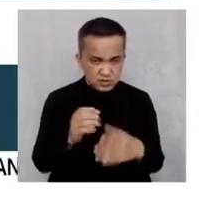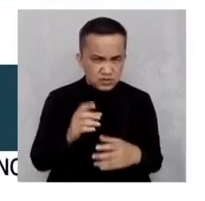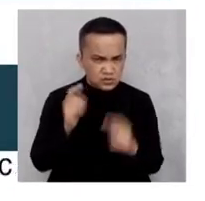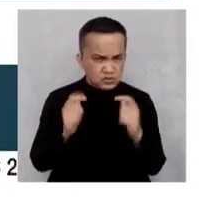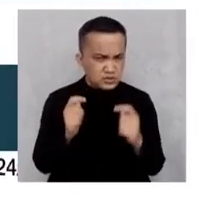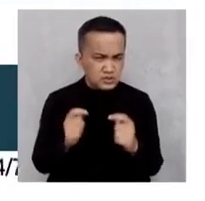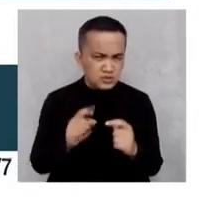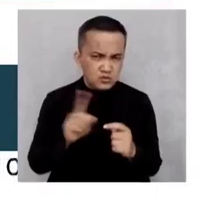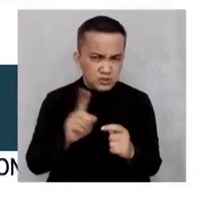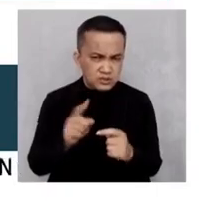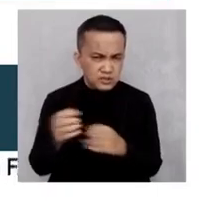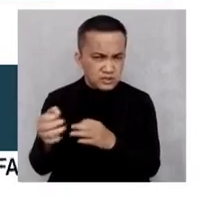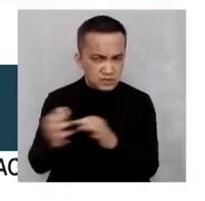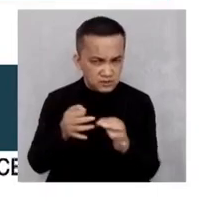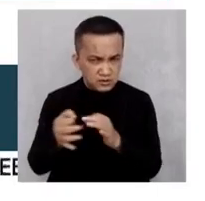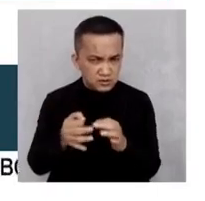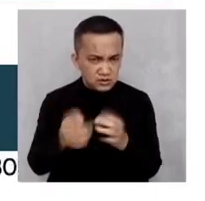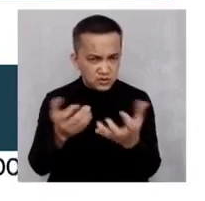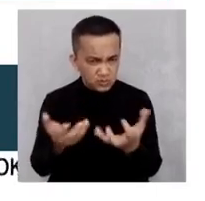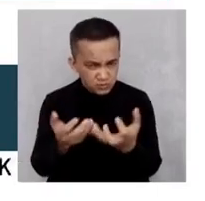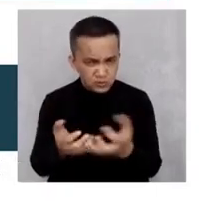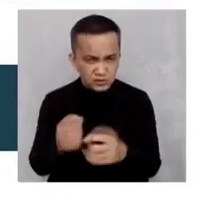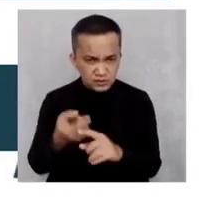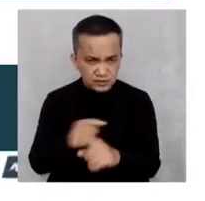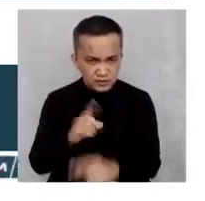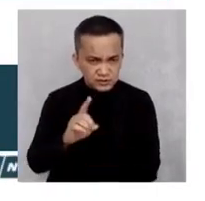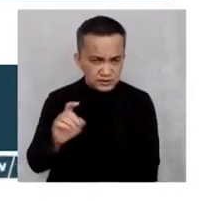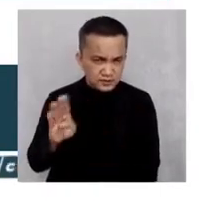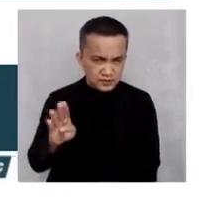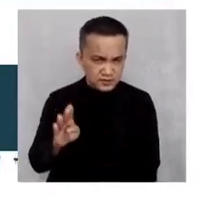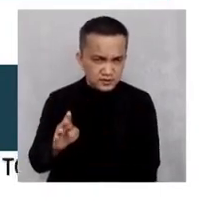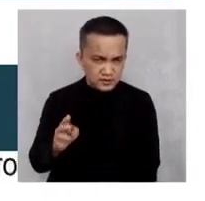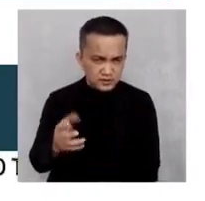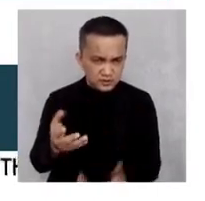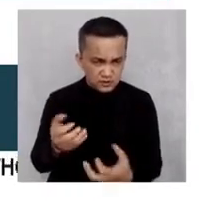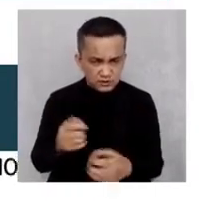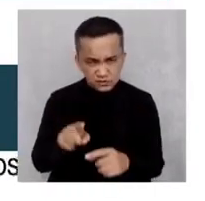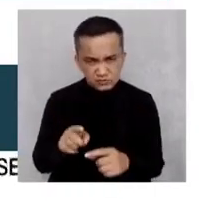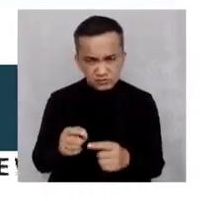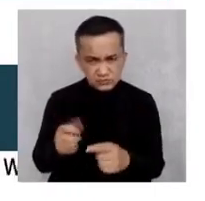other explanation do you want from the DDP? Do you want to hear from them?